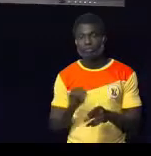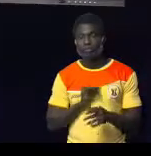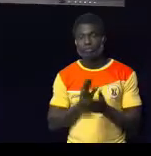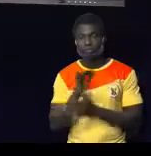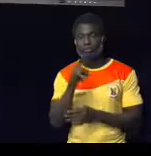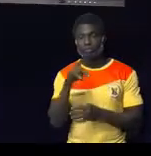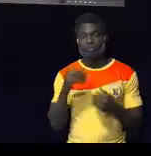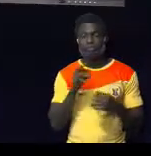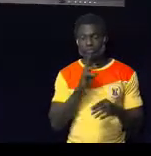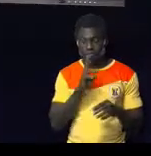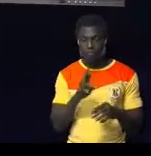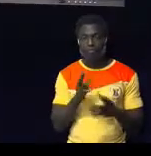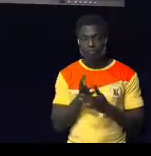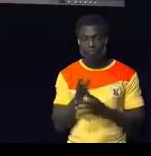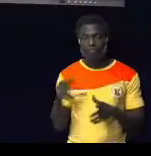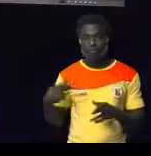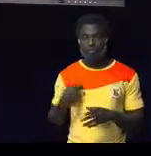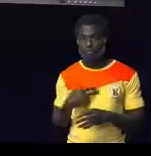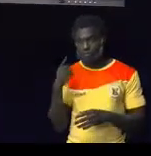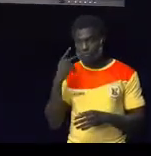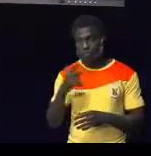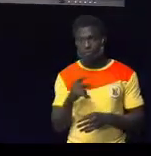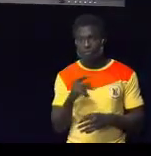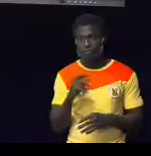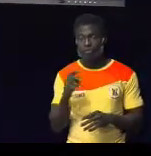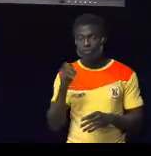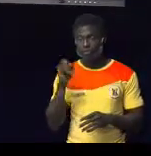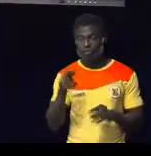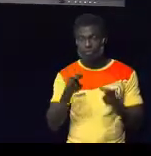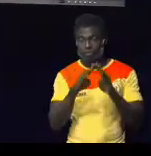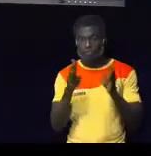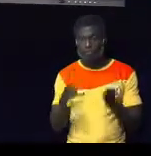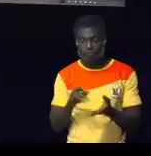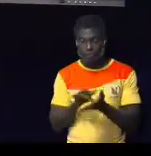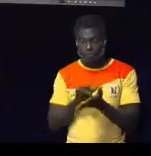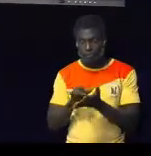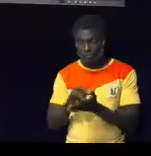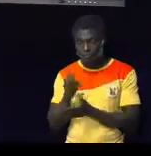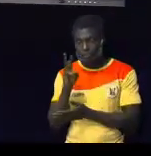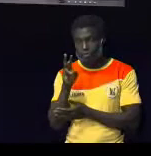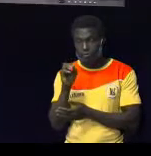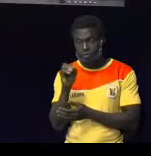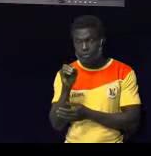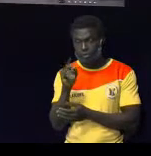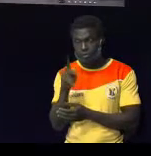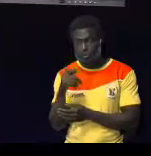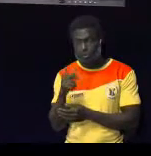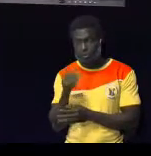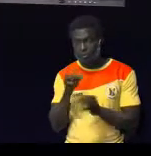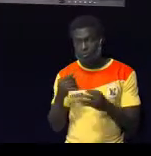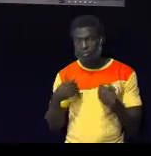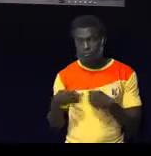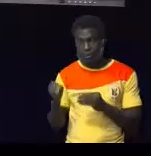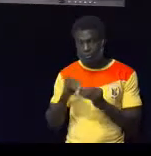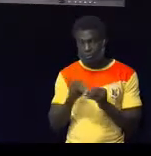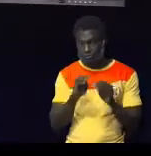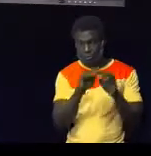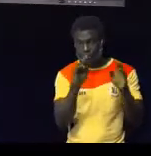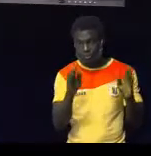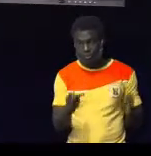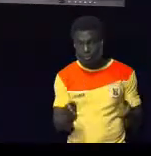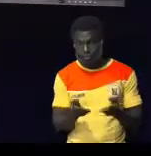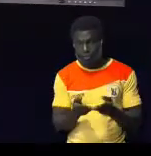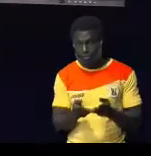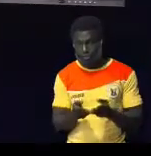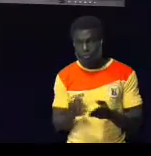Alrighty then, I believe you're done now. Let's see. 12 boxes of soap weigh 60 kilograms. So obviously, if we have more boxes,